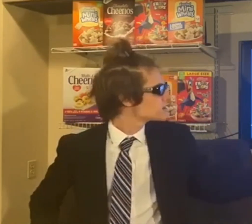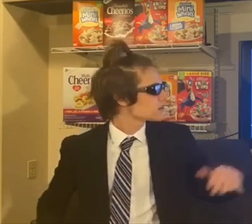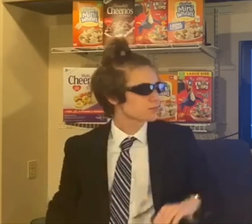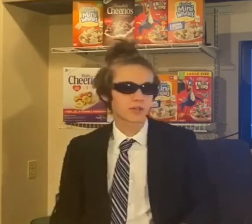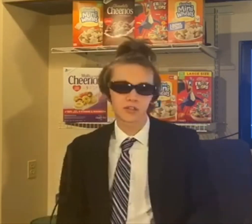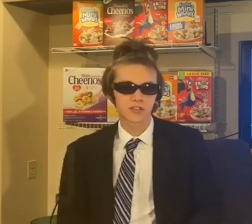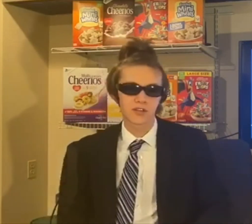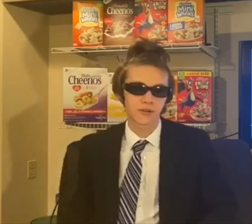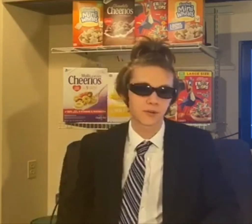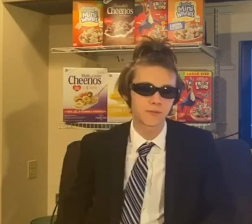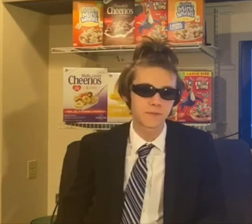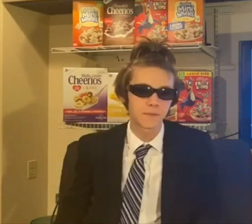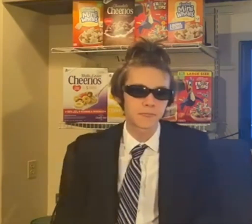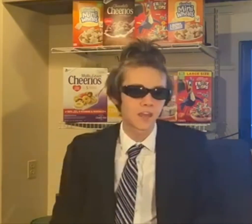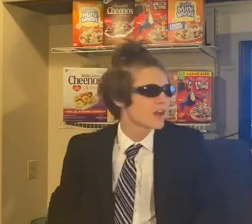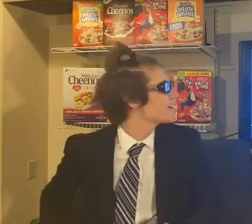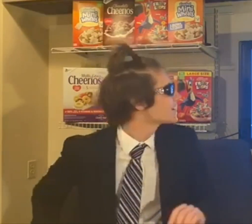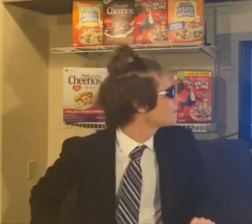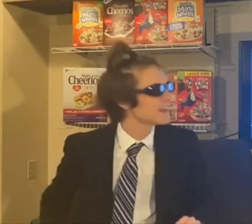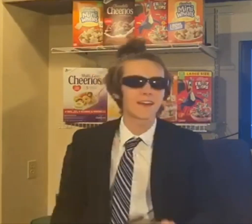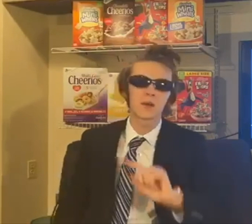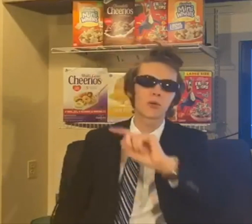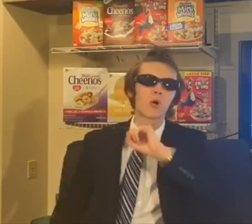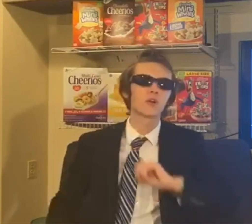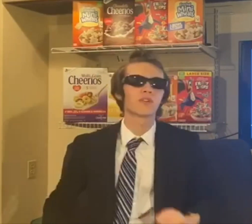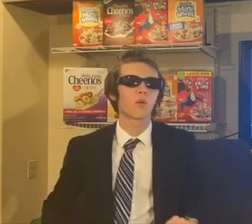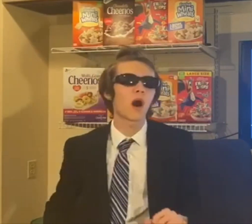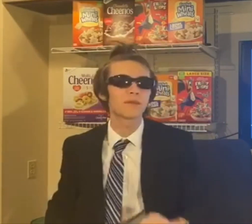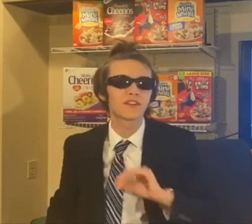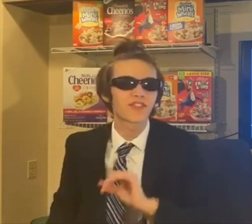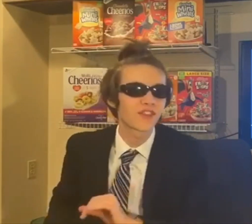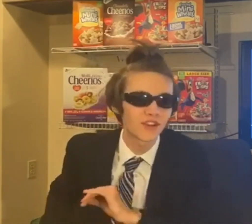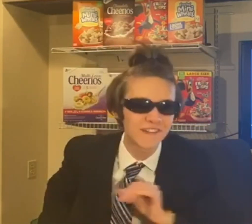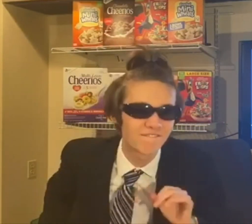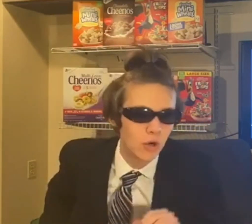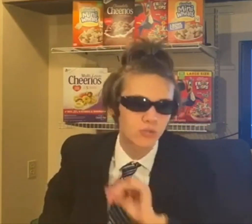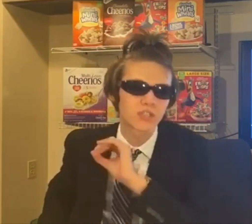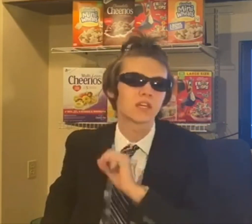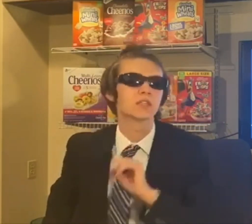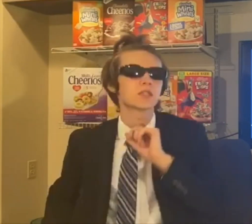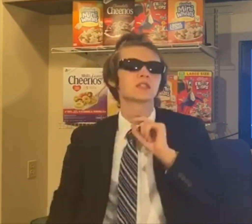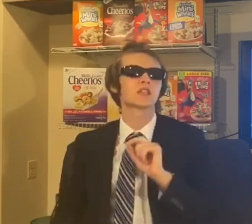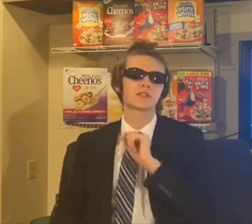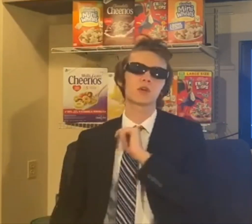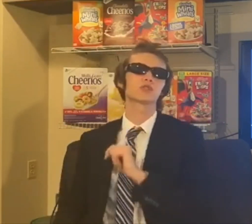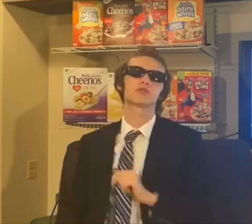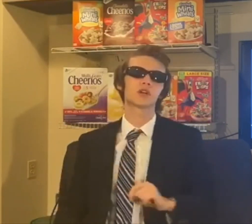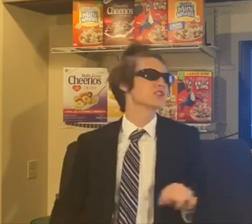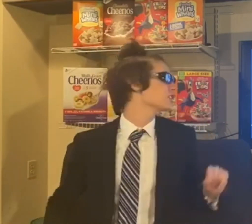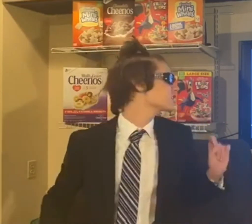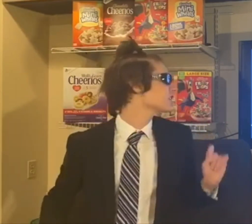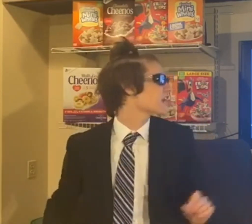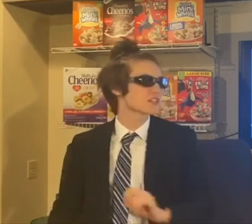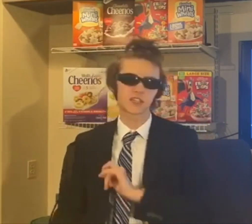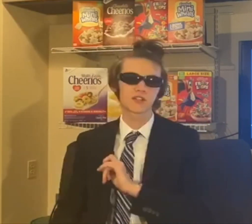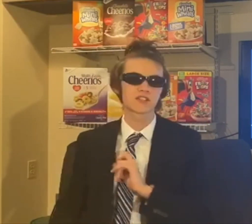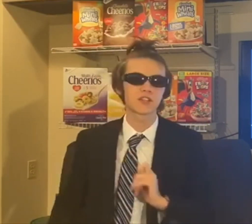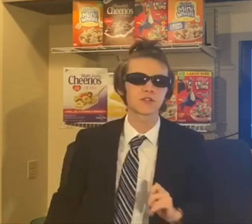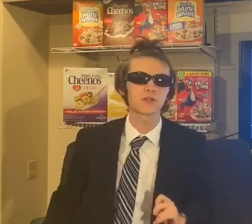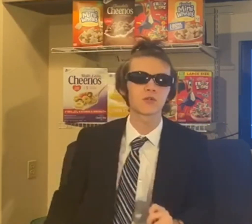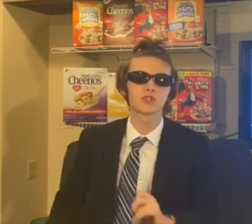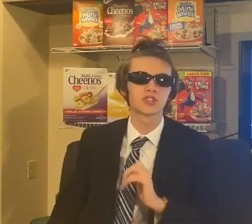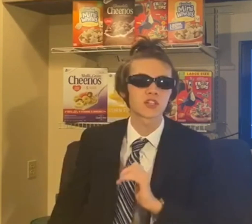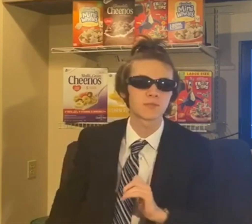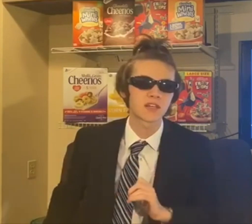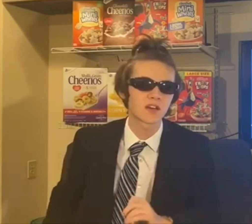still a pretty good cereal. Coming in at number one with a whopping 30 votes is Cinnamon Toast Crunch. Easily an S-tier